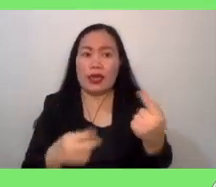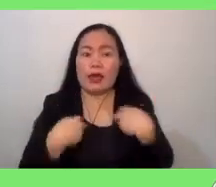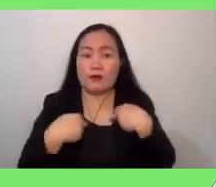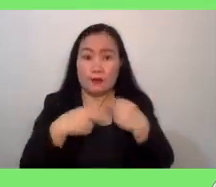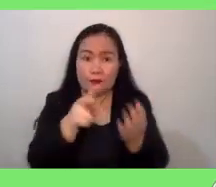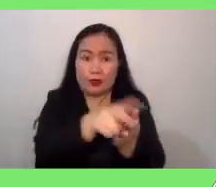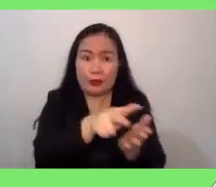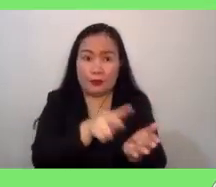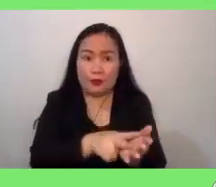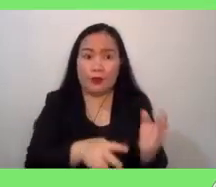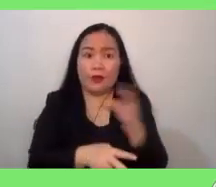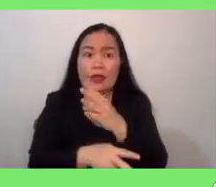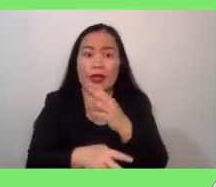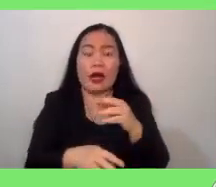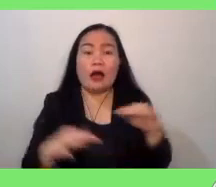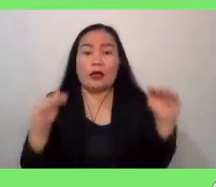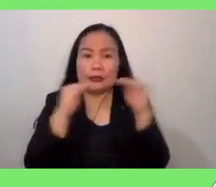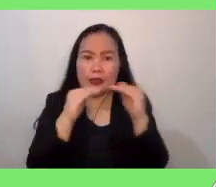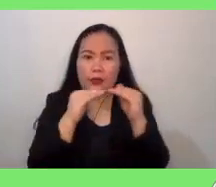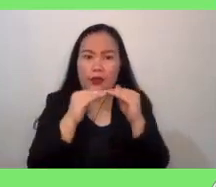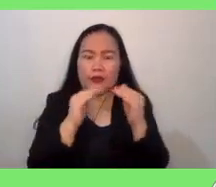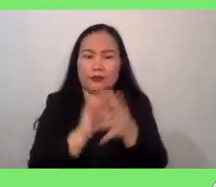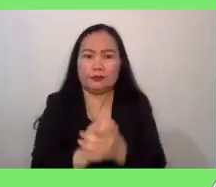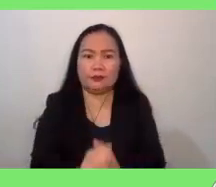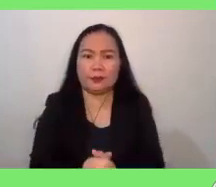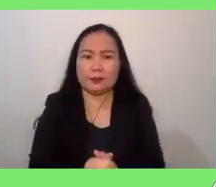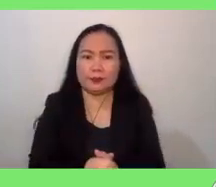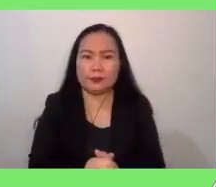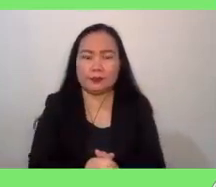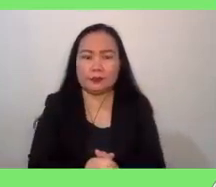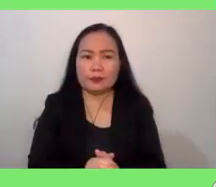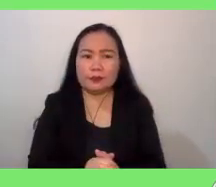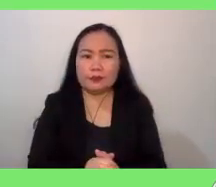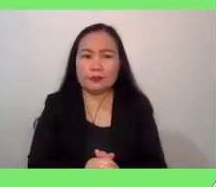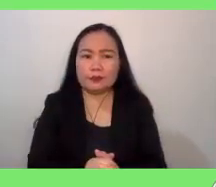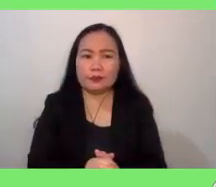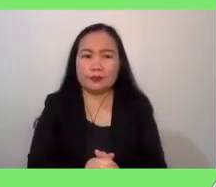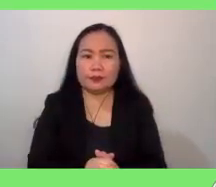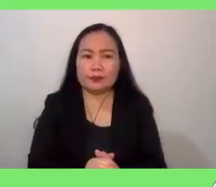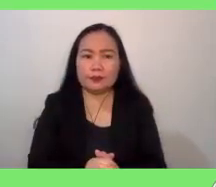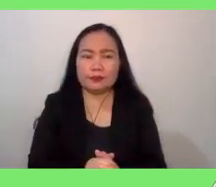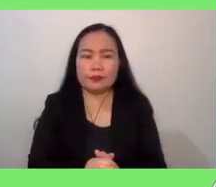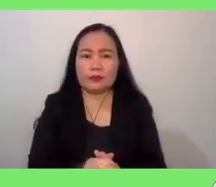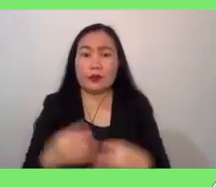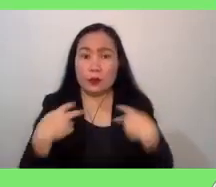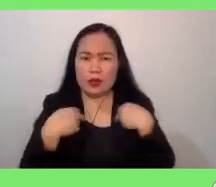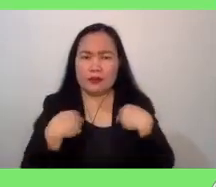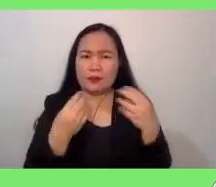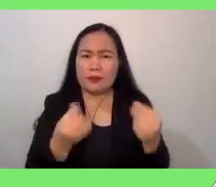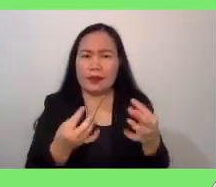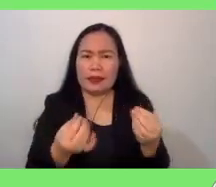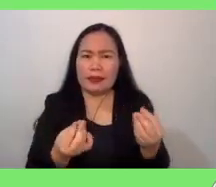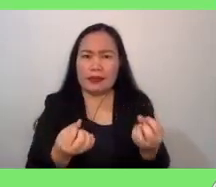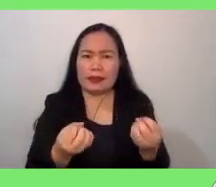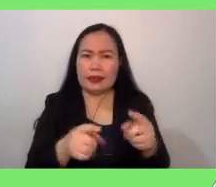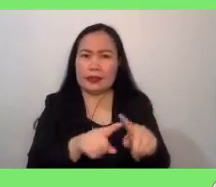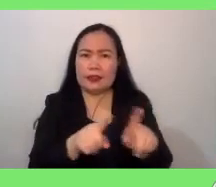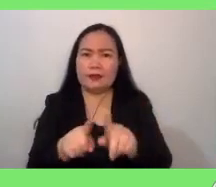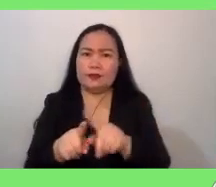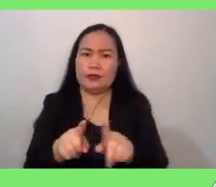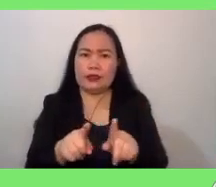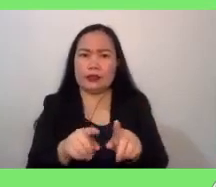linear equation. Okay, so kanina, diniscuss lang po natin yung equation lang mismo. Okay, so marami kasi tayong klase ng